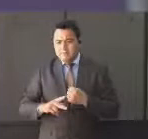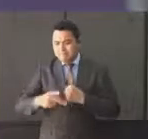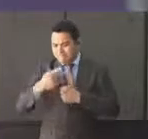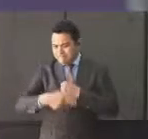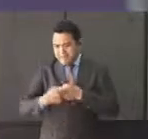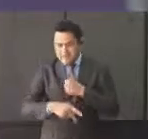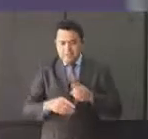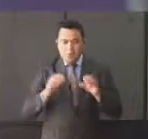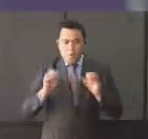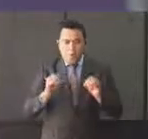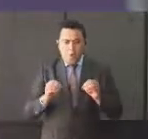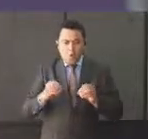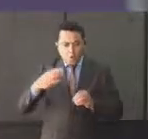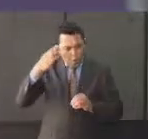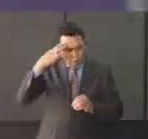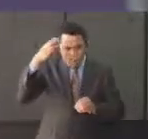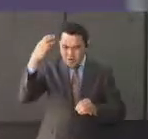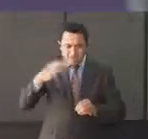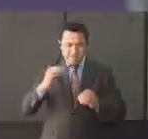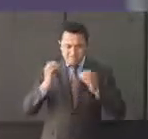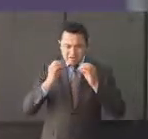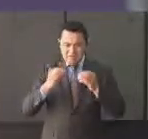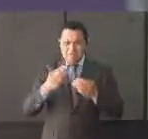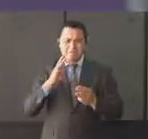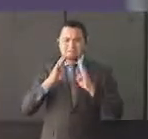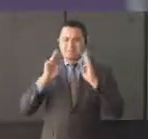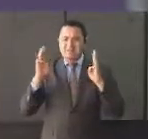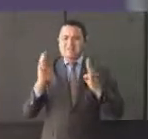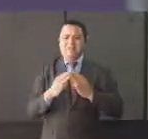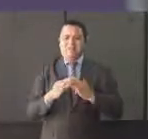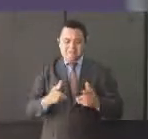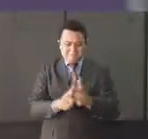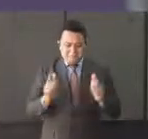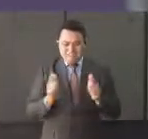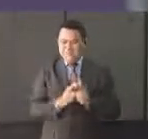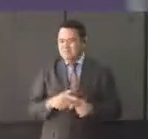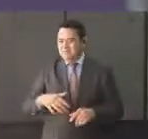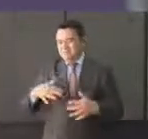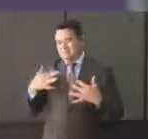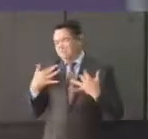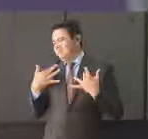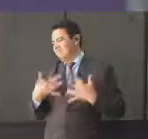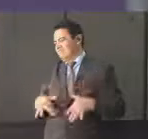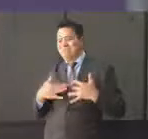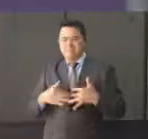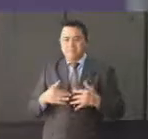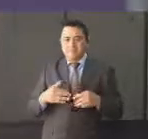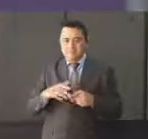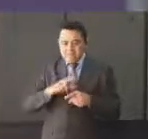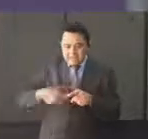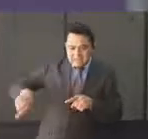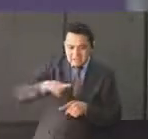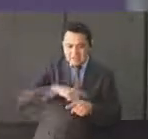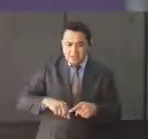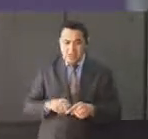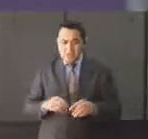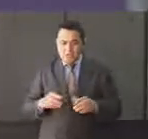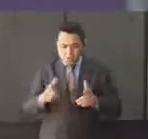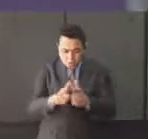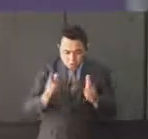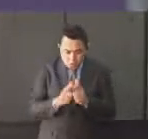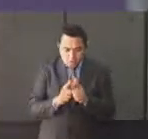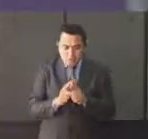prosecutions, sometimes because of gang threats. And these groups are the